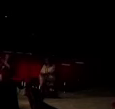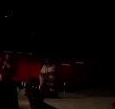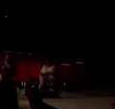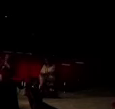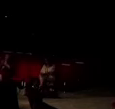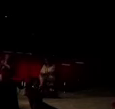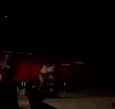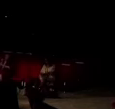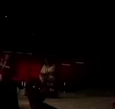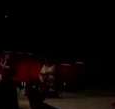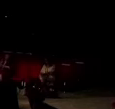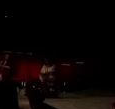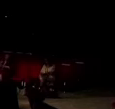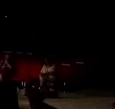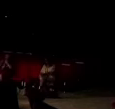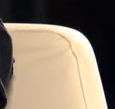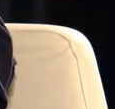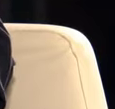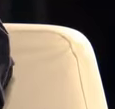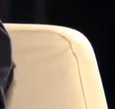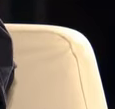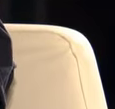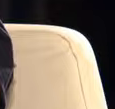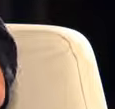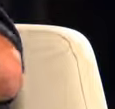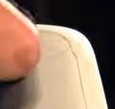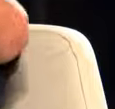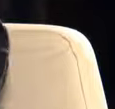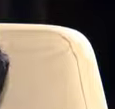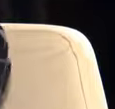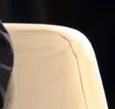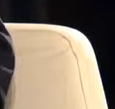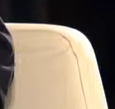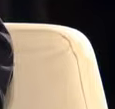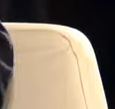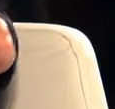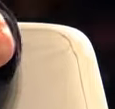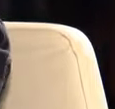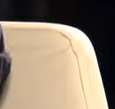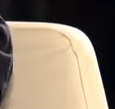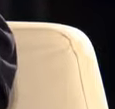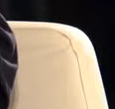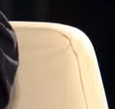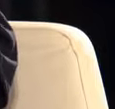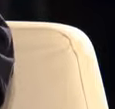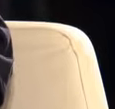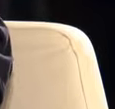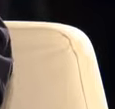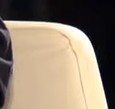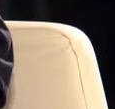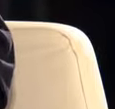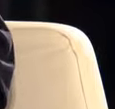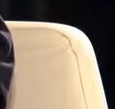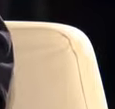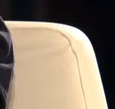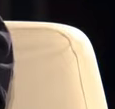last two is build around the issues. If it's going to be sensitive, then take the time to build those really deeper coalitions that will